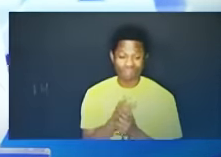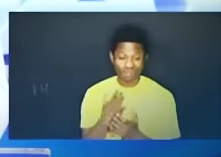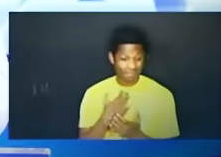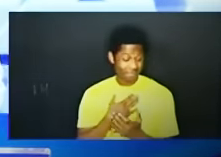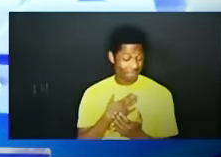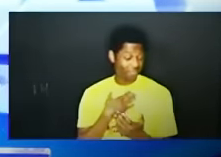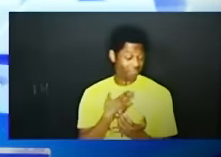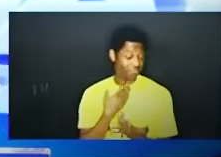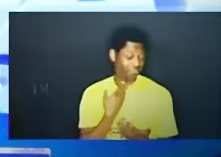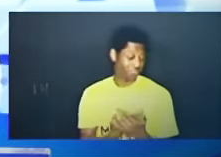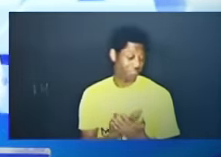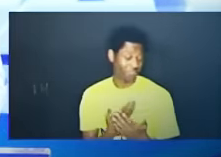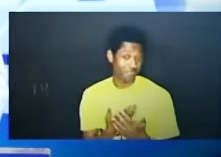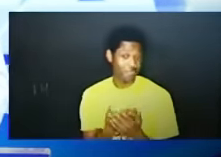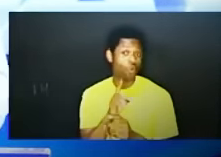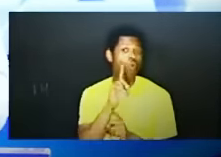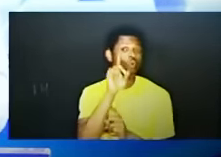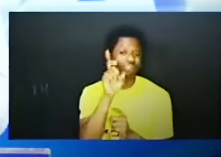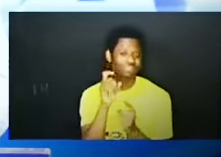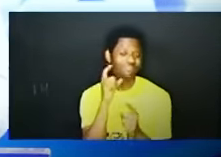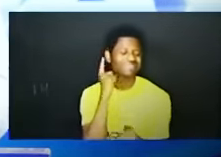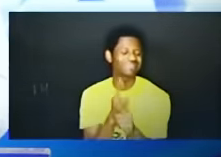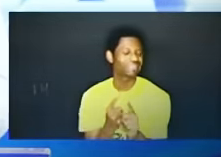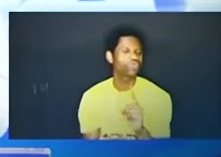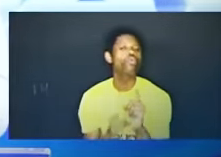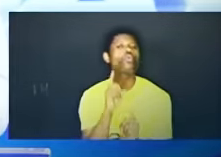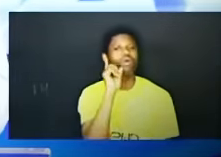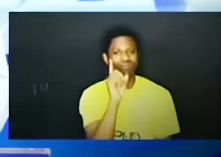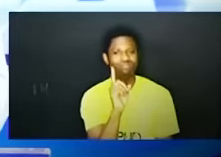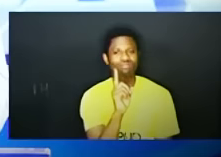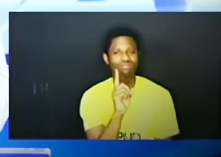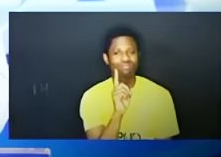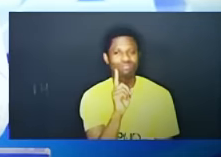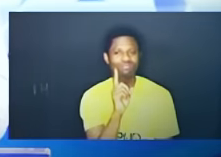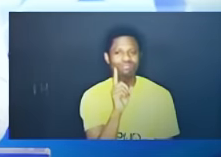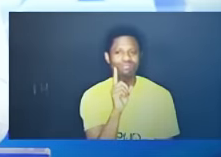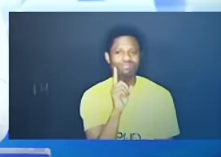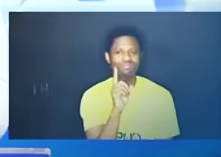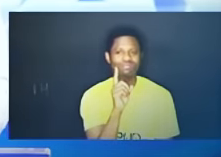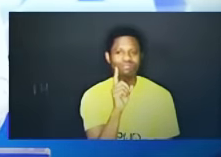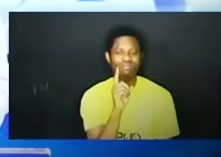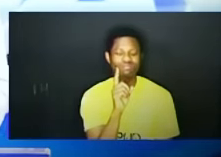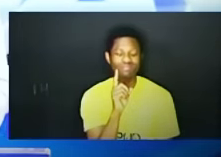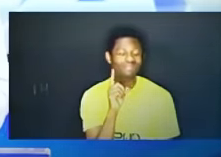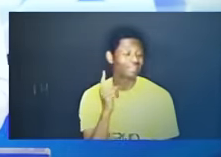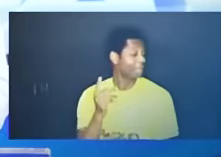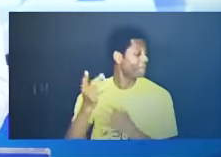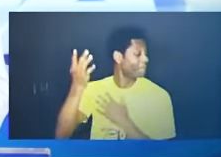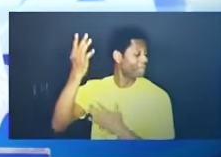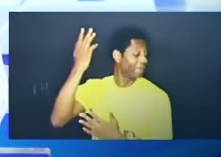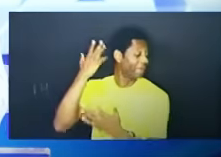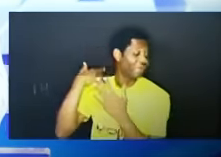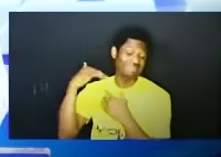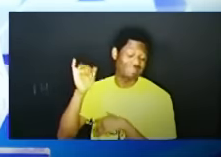and very simple. It is still the ancient one.